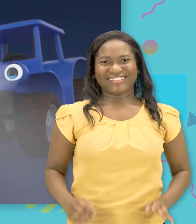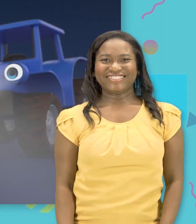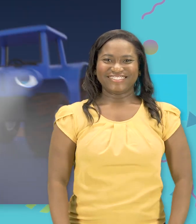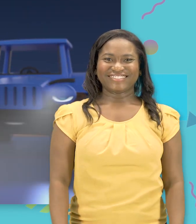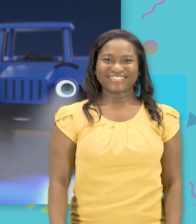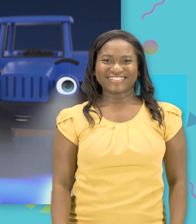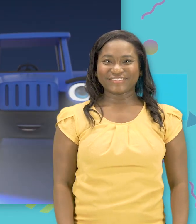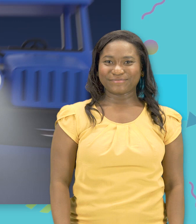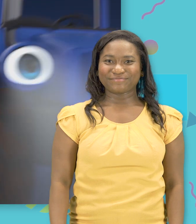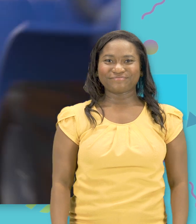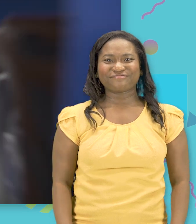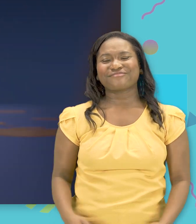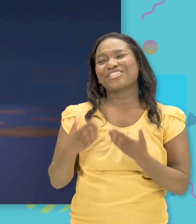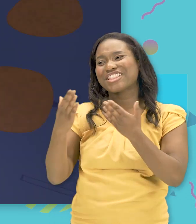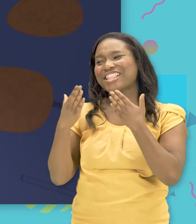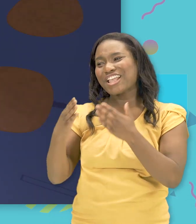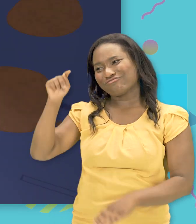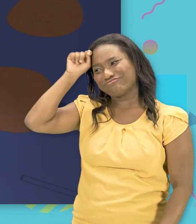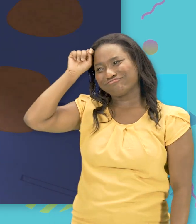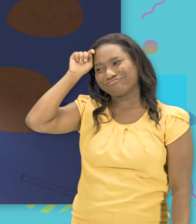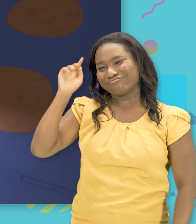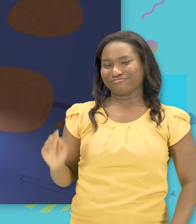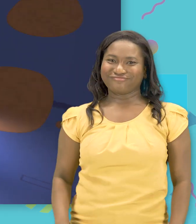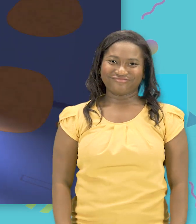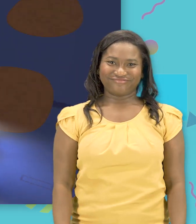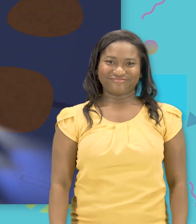Hooray! Thanks, Terry!